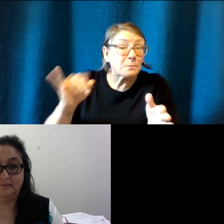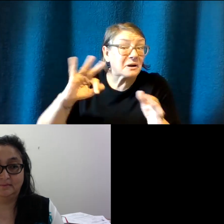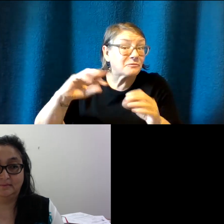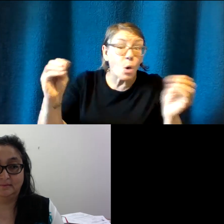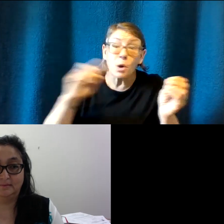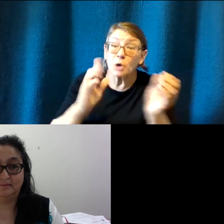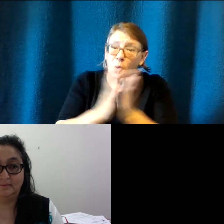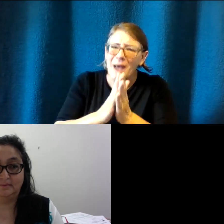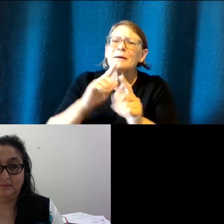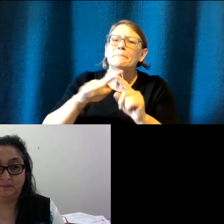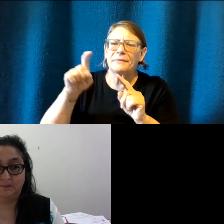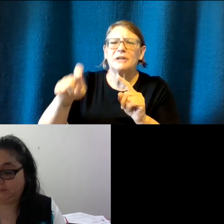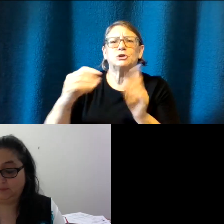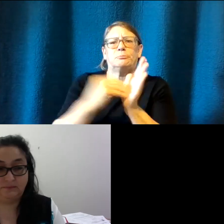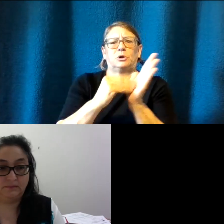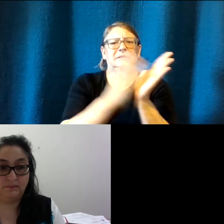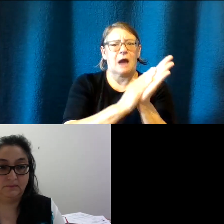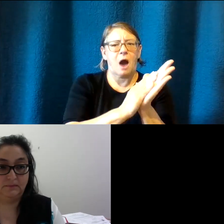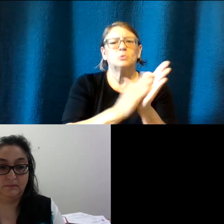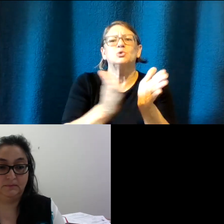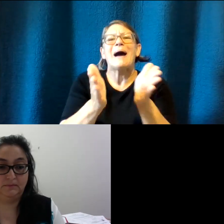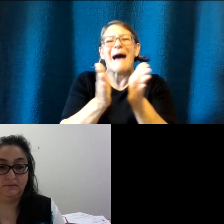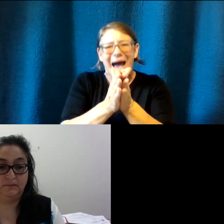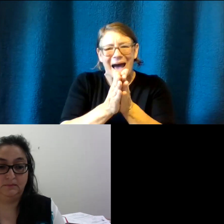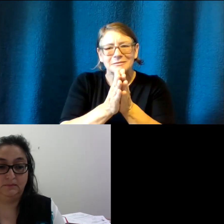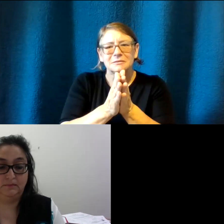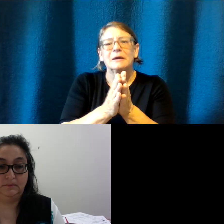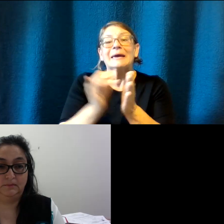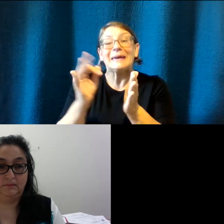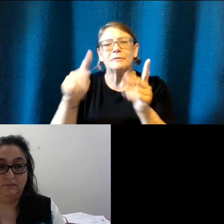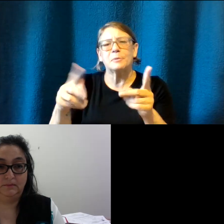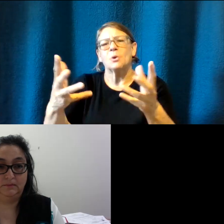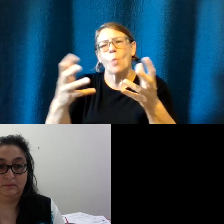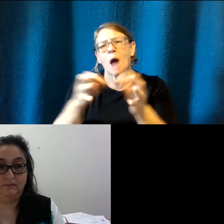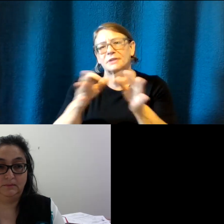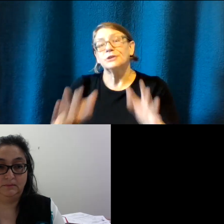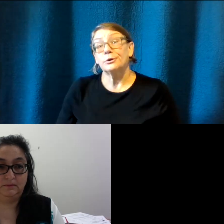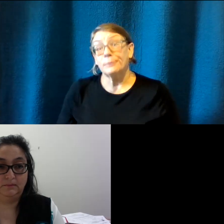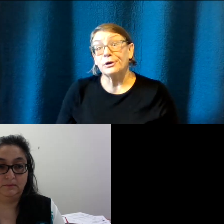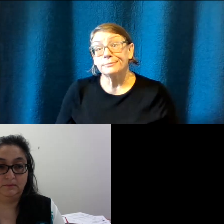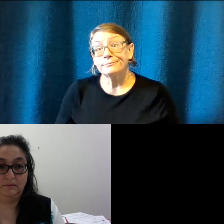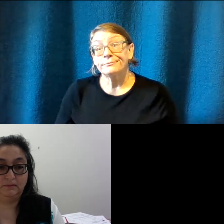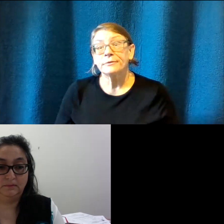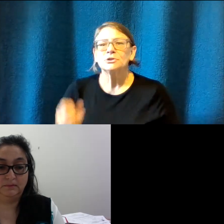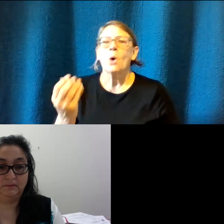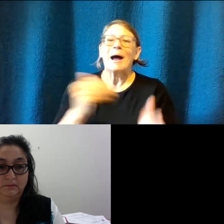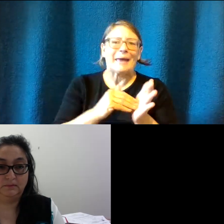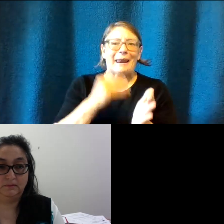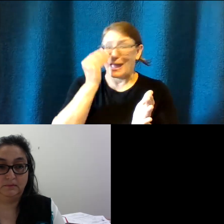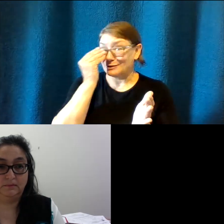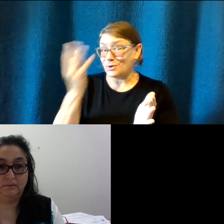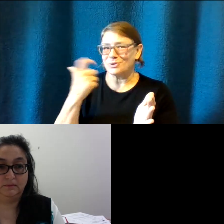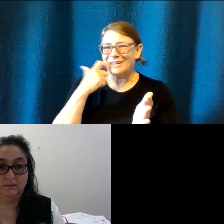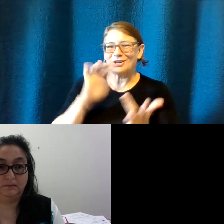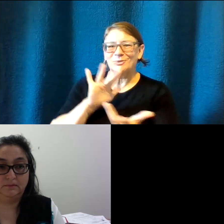it, but at least put it on there so they know that that's an option. So again, I told you, I just reached